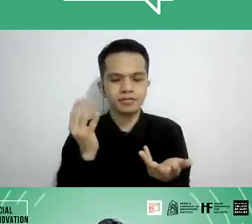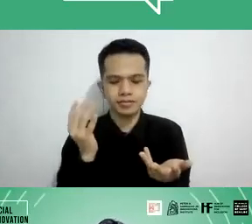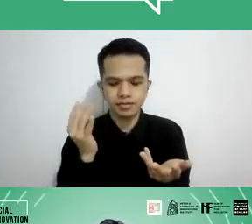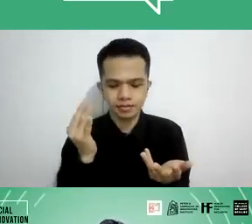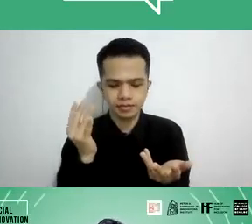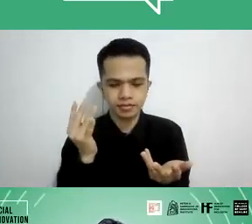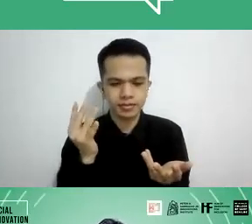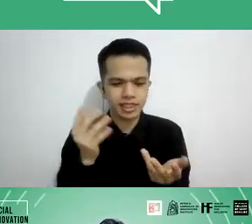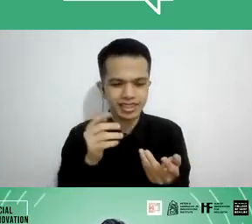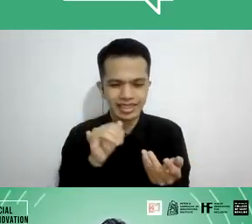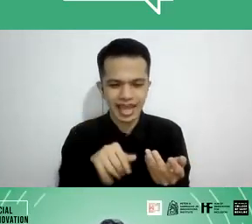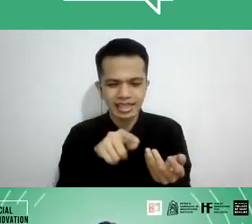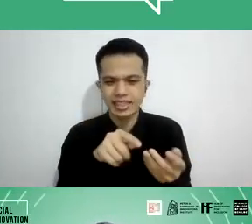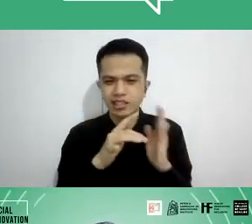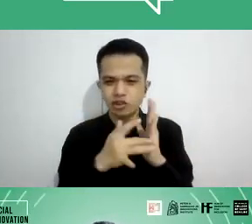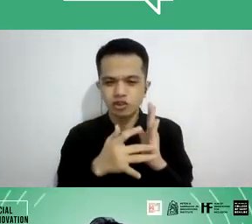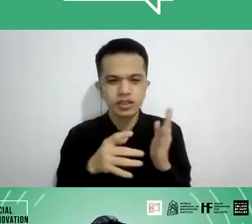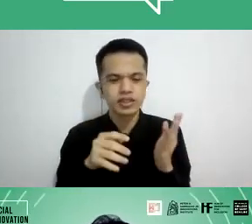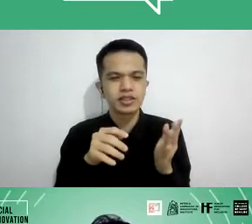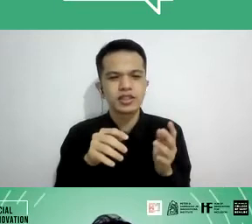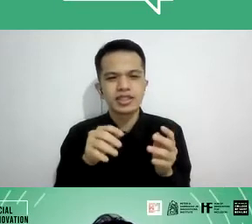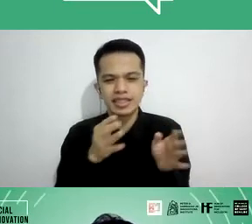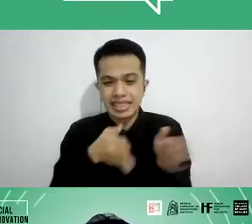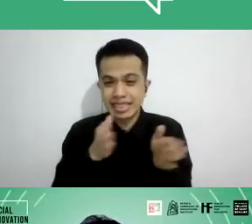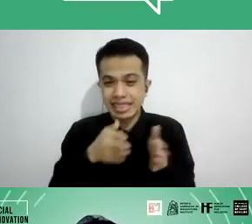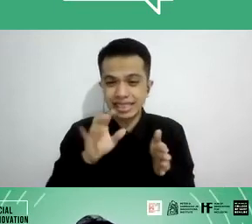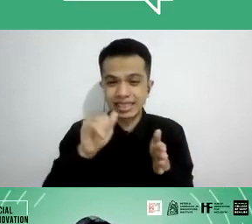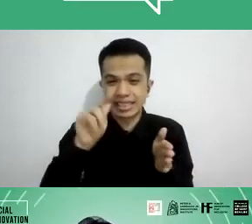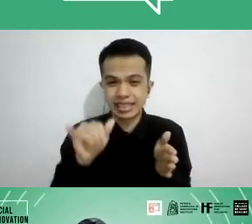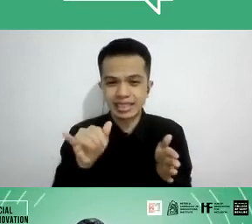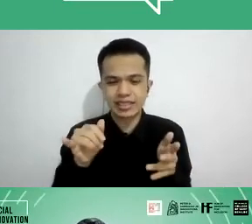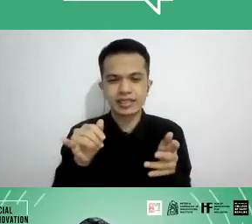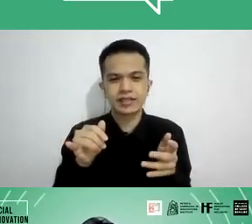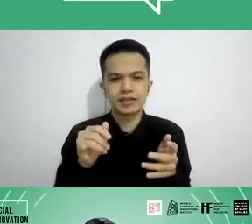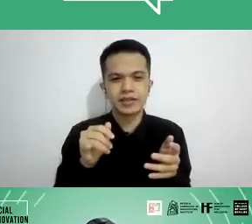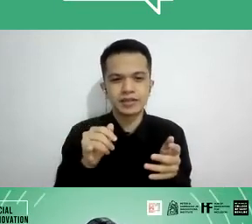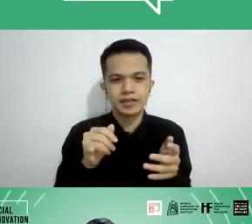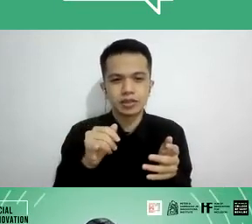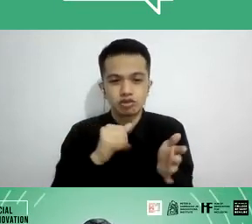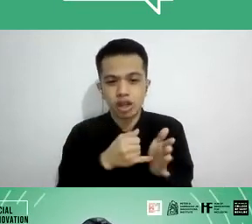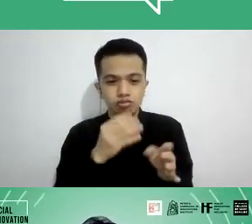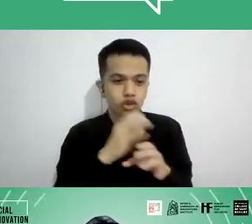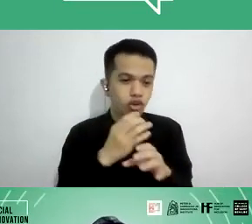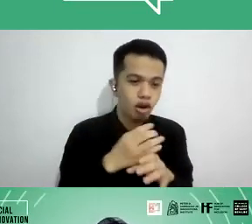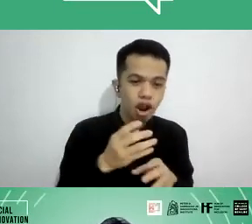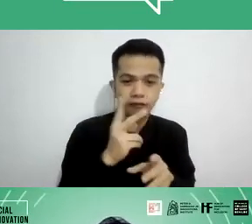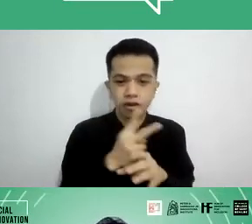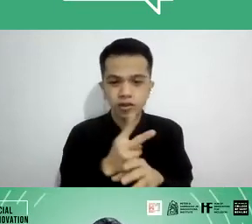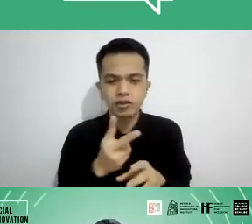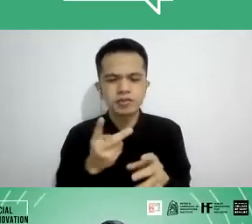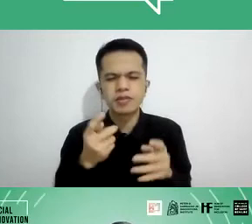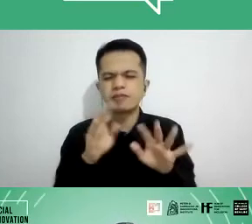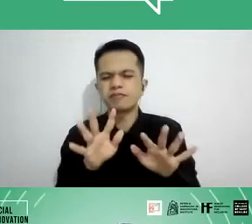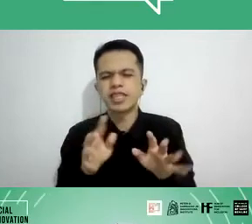this kind of technology and this city planning around just cars and vehicles, they determined that